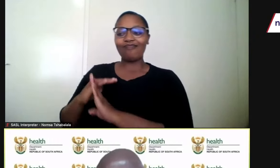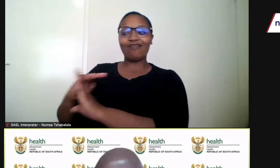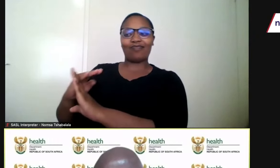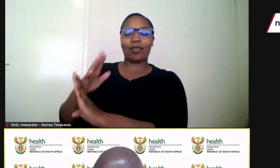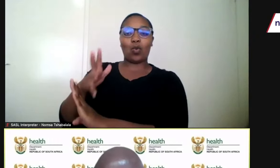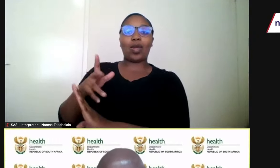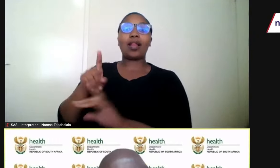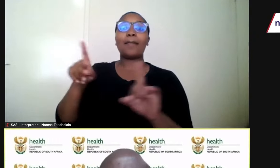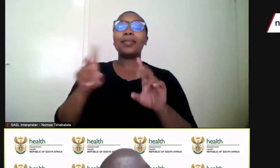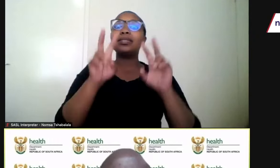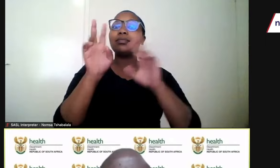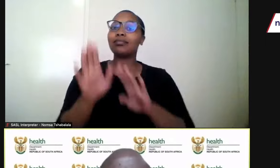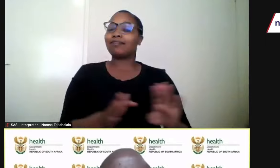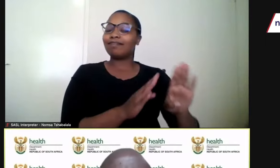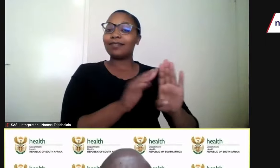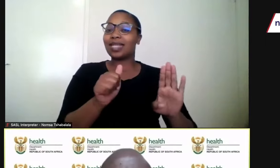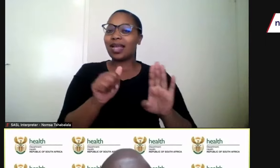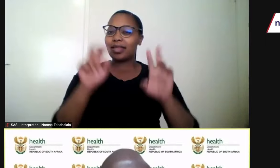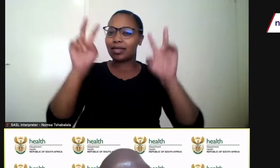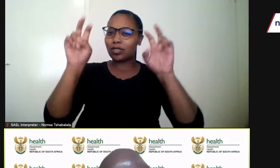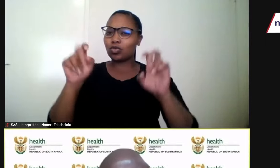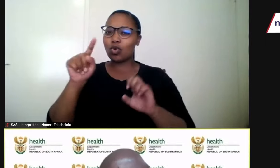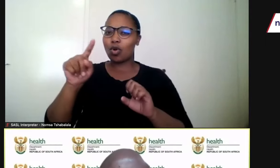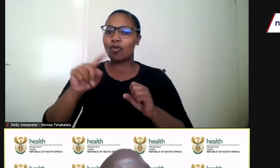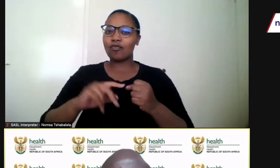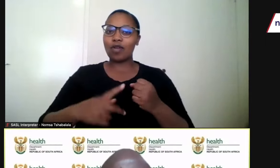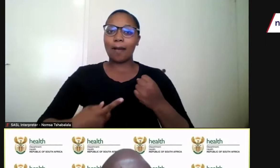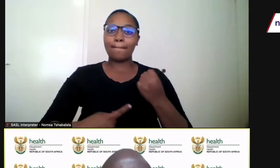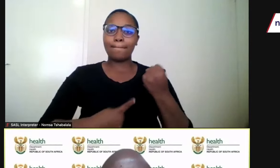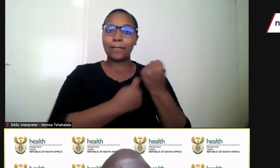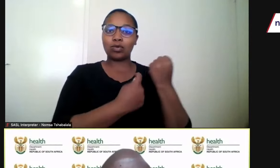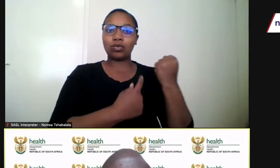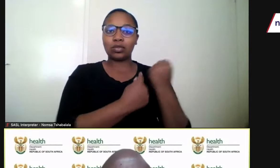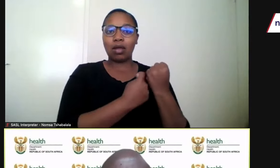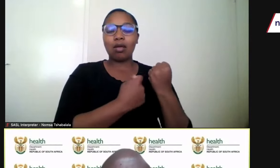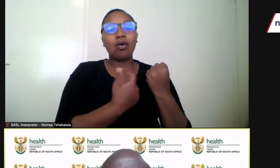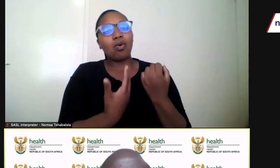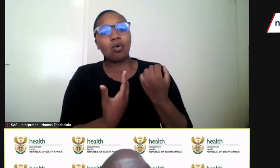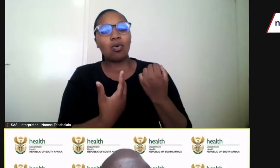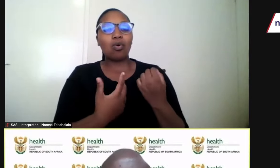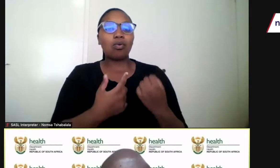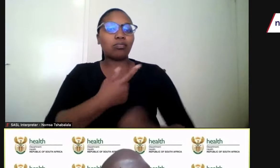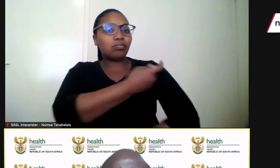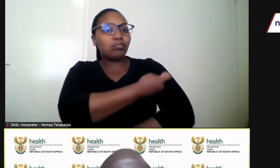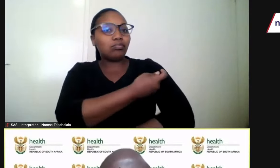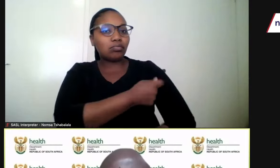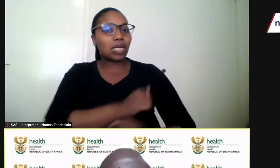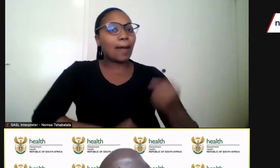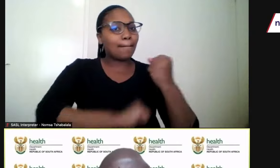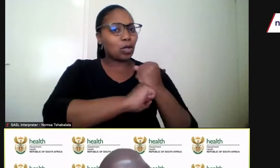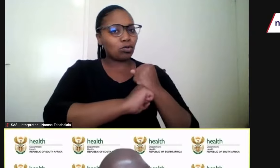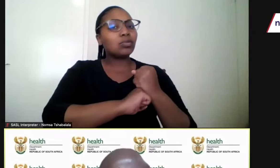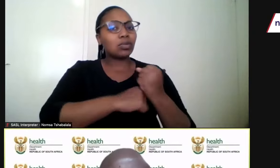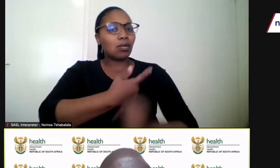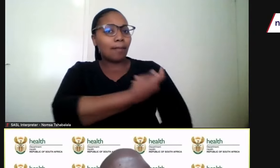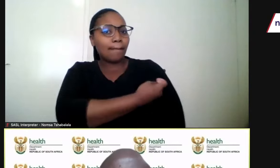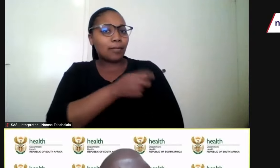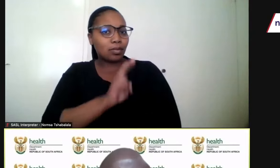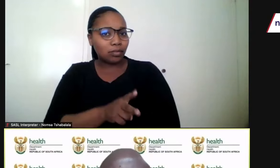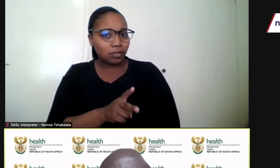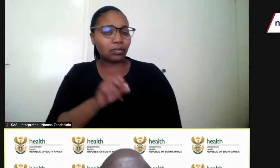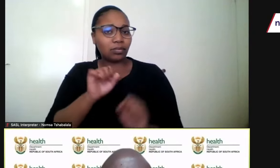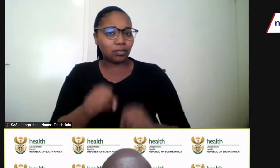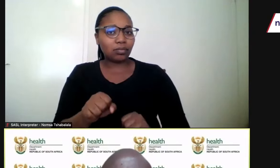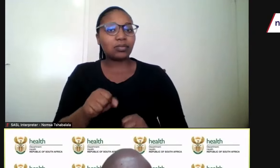just deal with that. As we've always emphasized, we work also on empirical